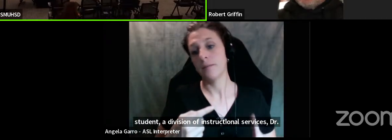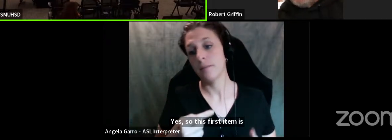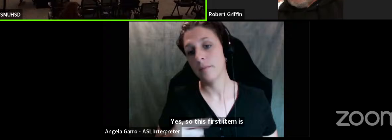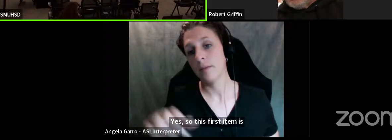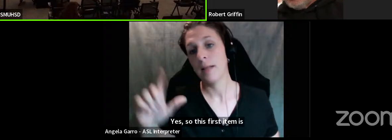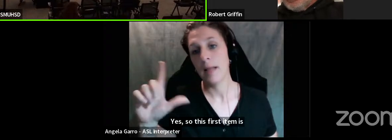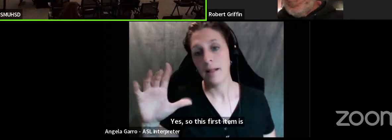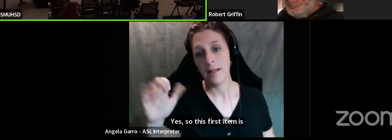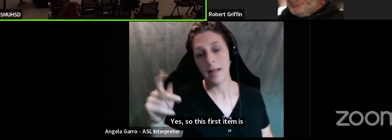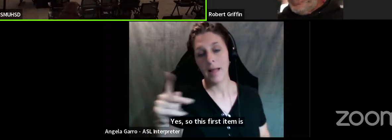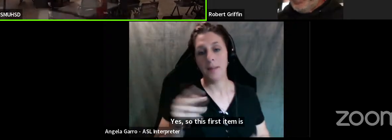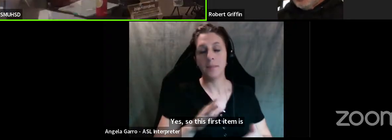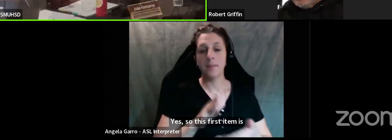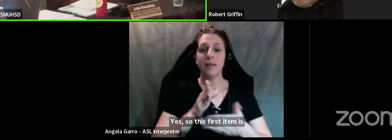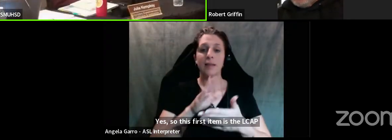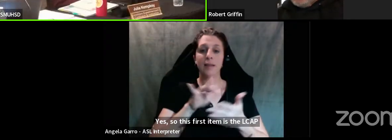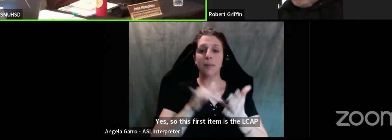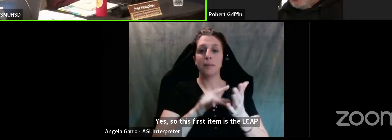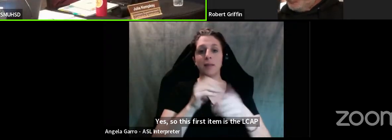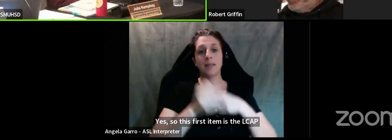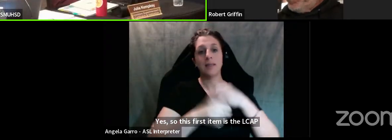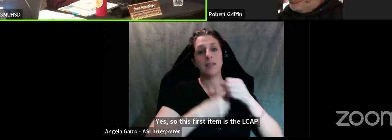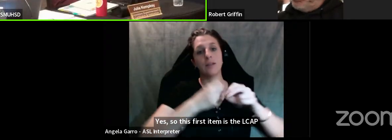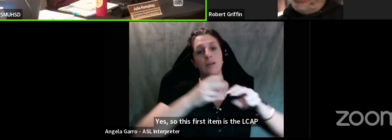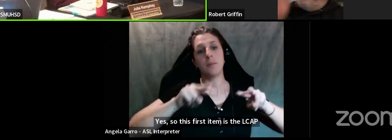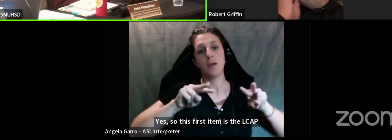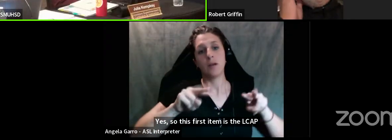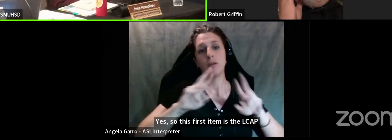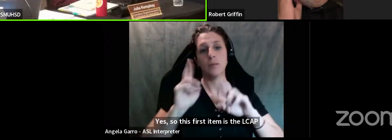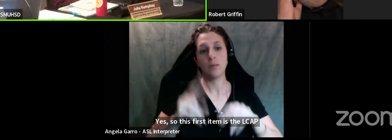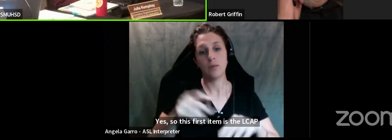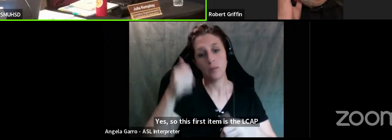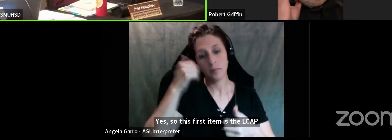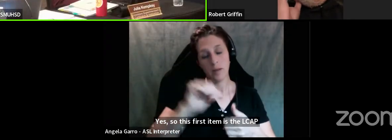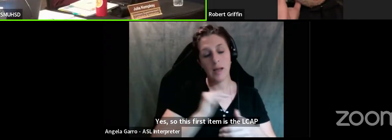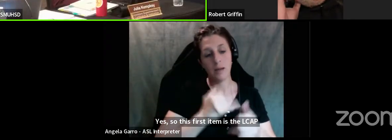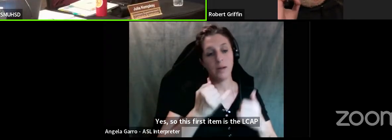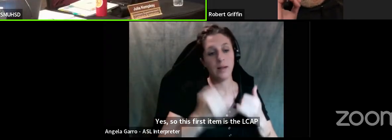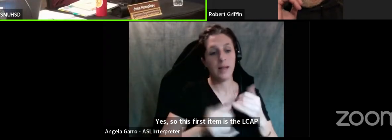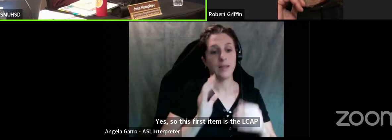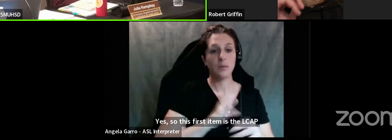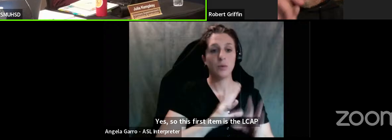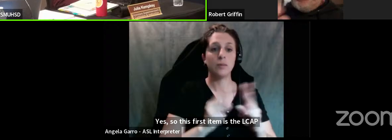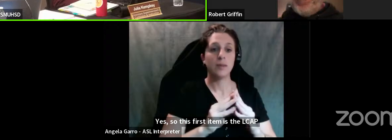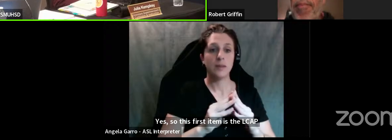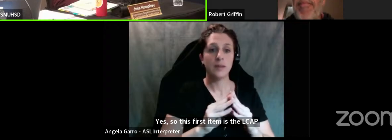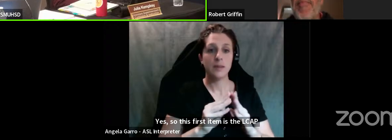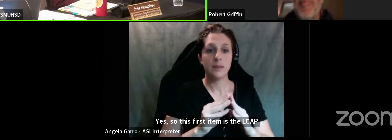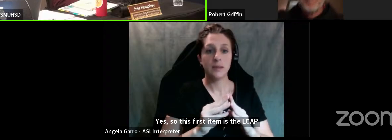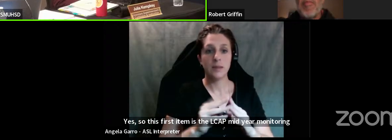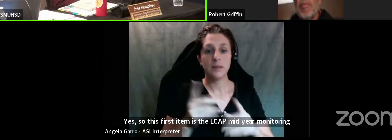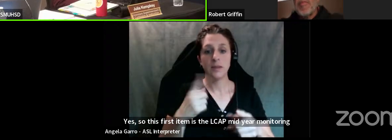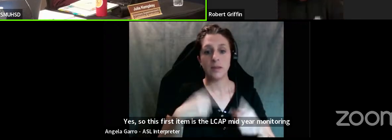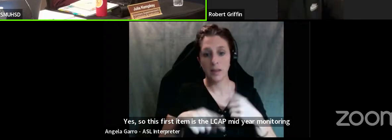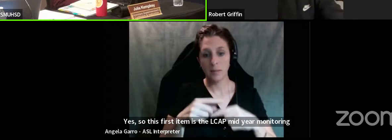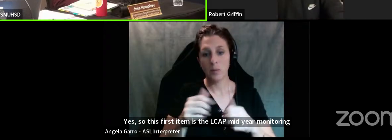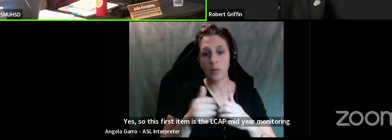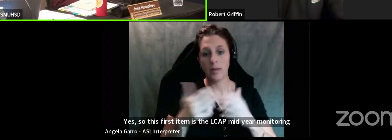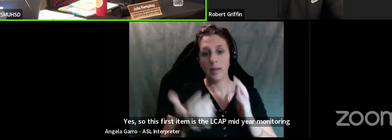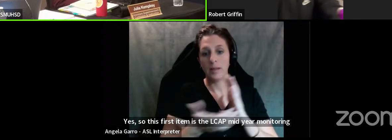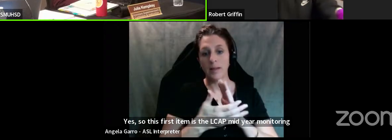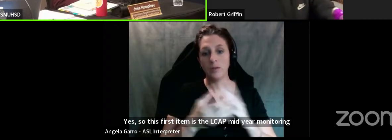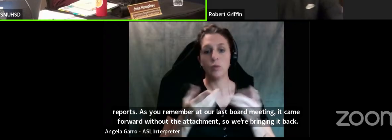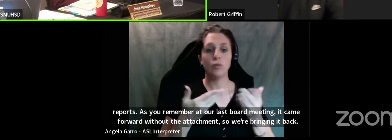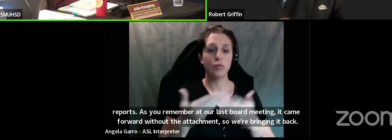LCAP mid-year monitoring report. As you remember at our last board meeting, it came forward without the attachment, so we're bringing it back.